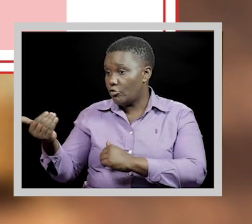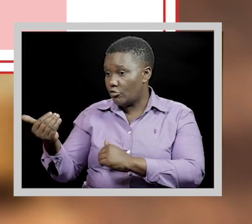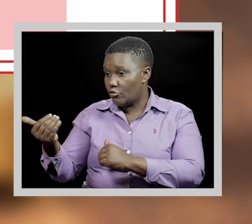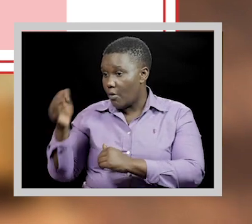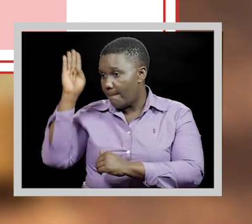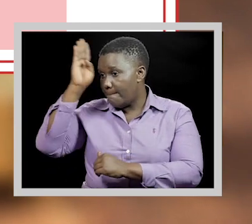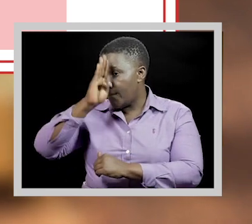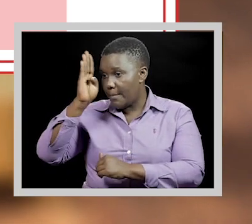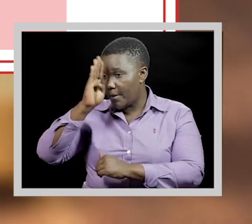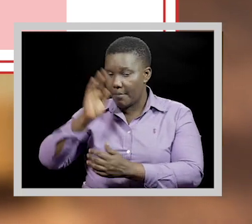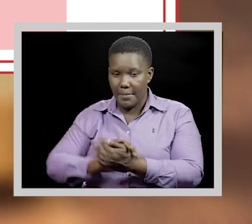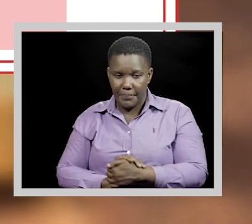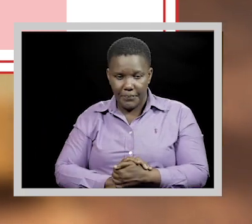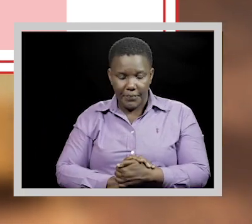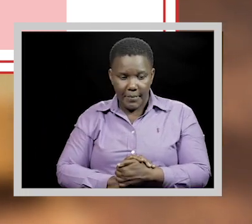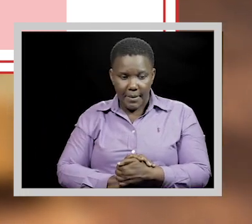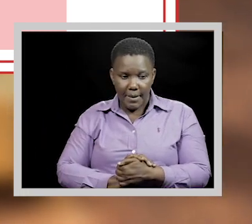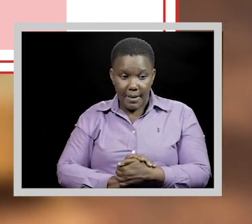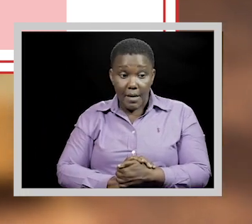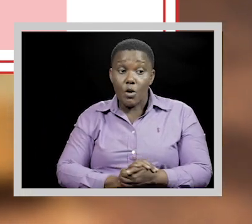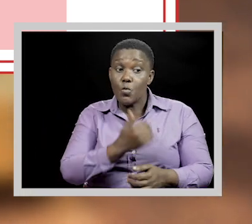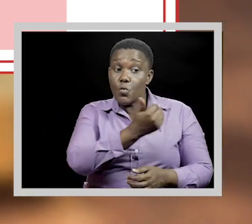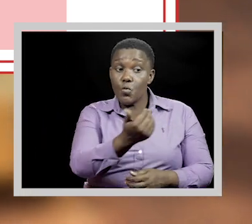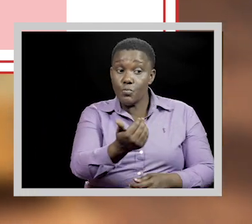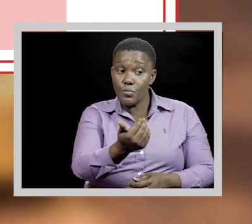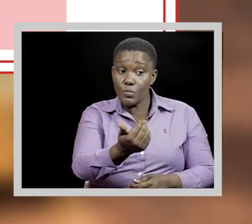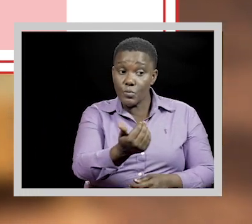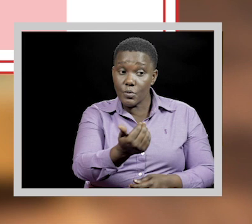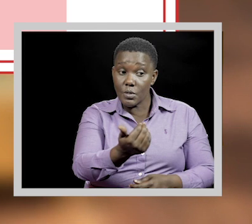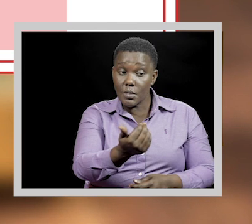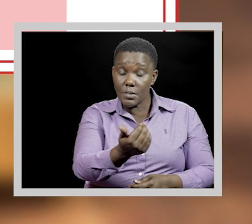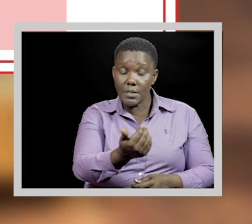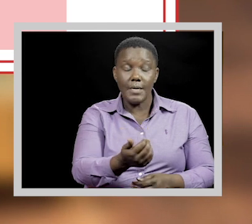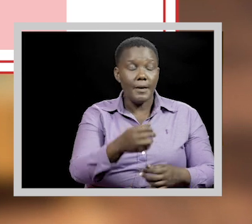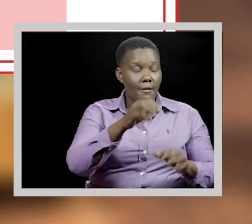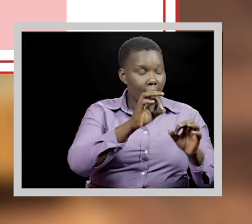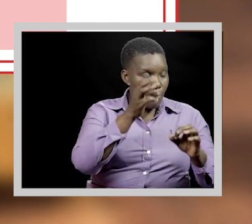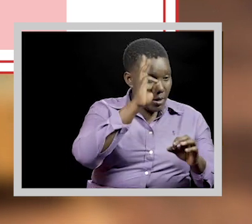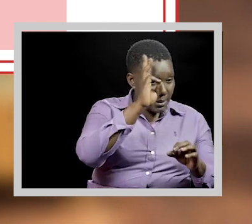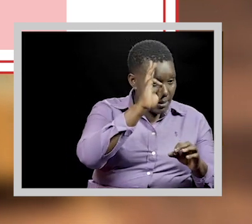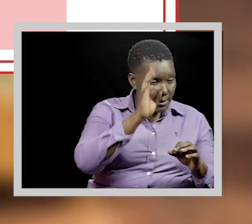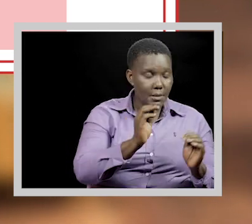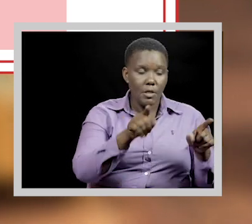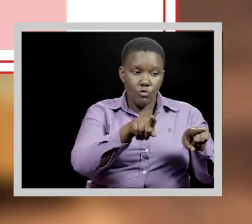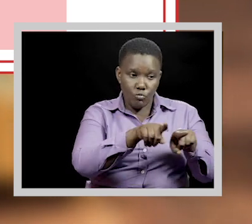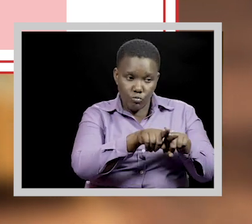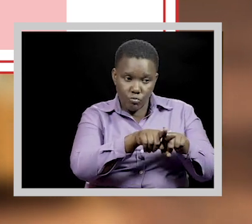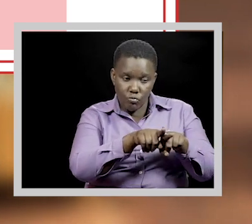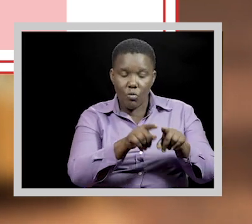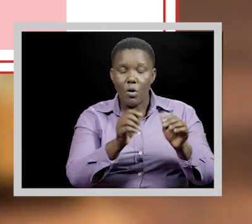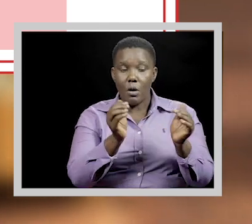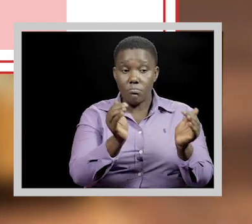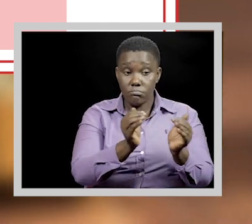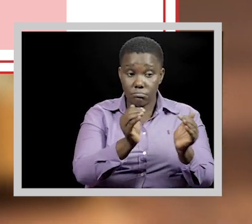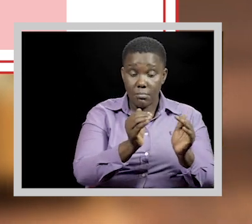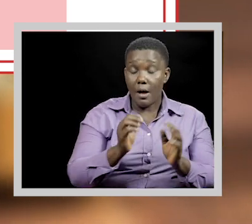it, then the age stated by that person, parent, guardian, relative